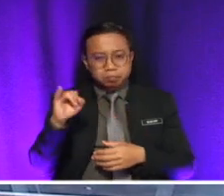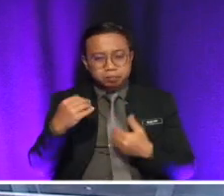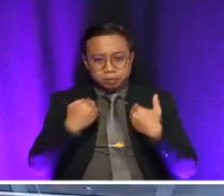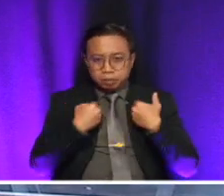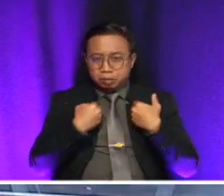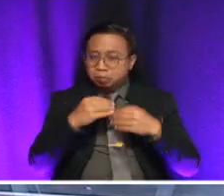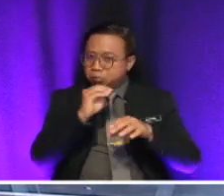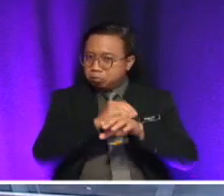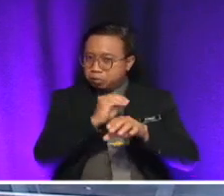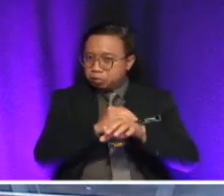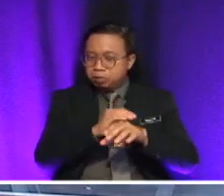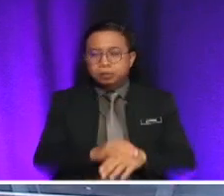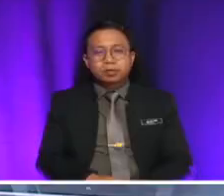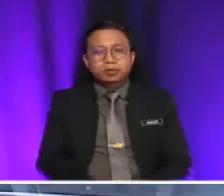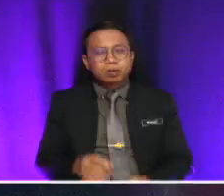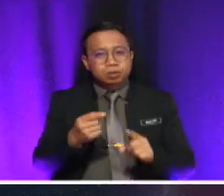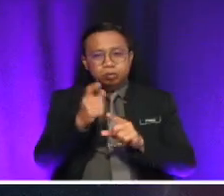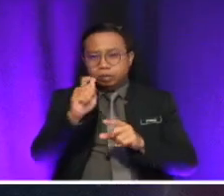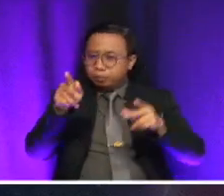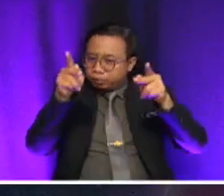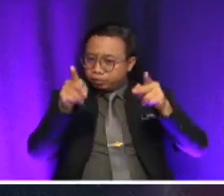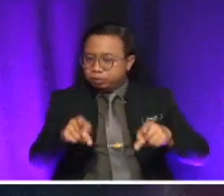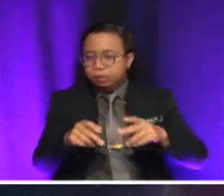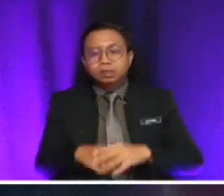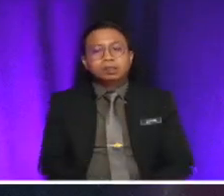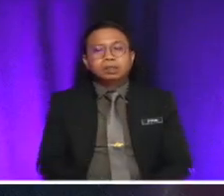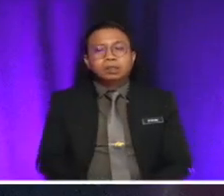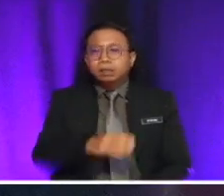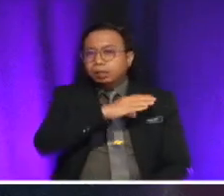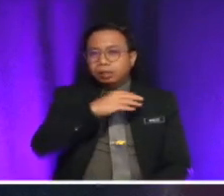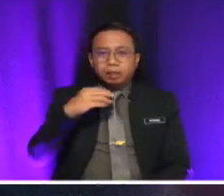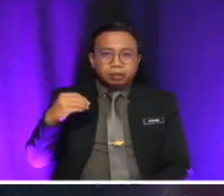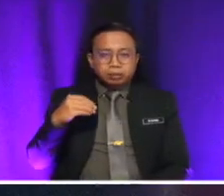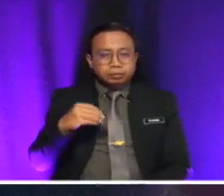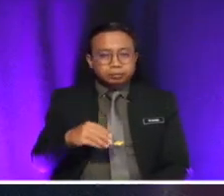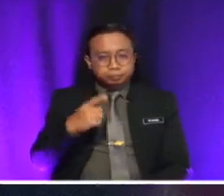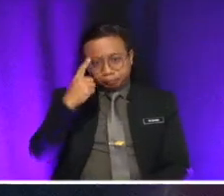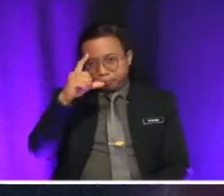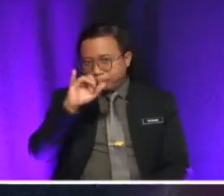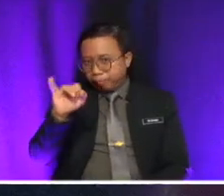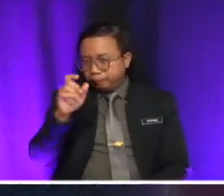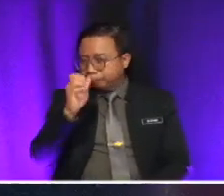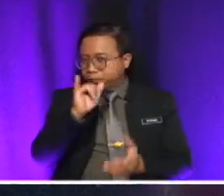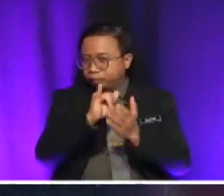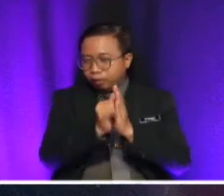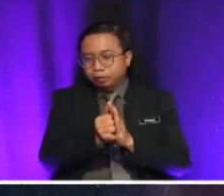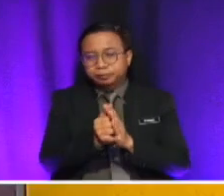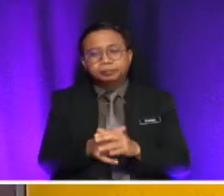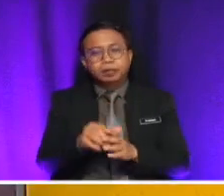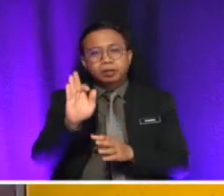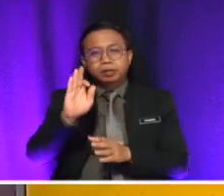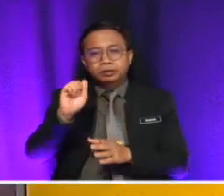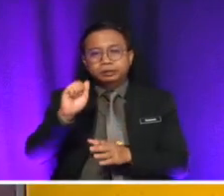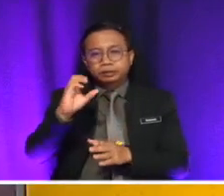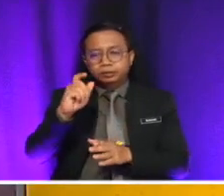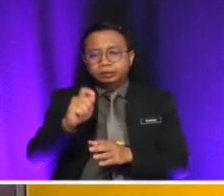that was a bit annoying to the person. Exactly. And at times, rather than looking this text as a whole text, it's